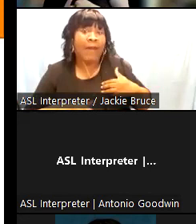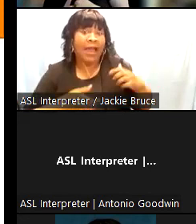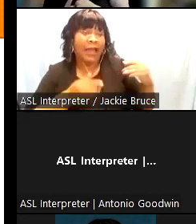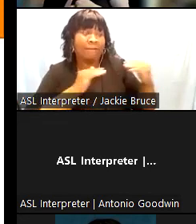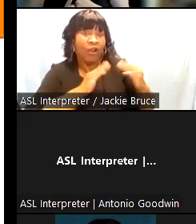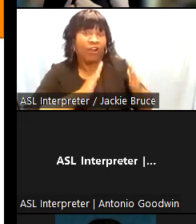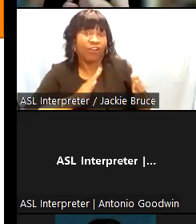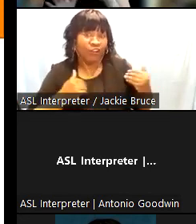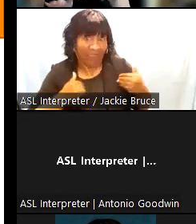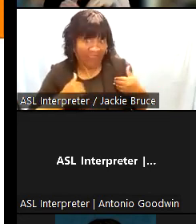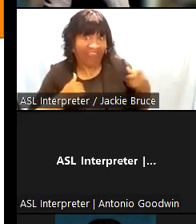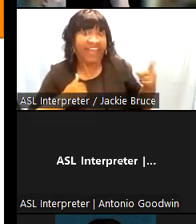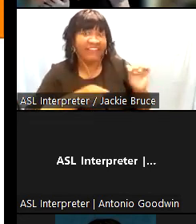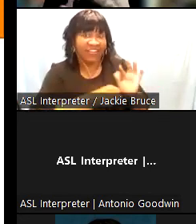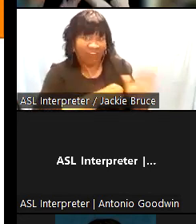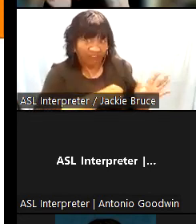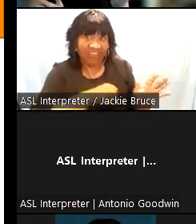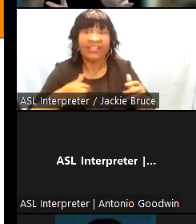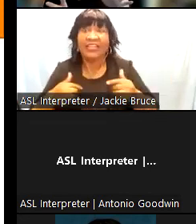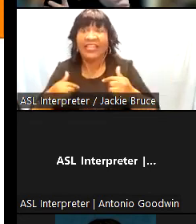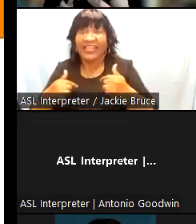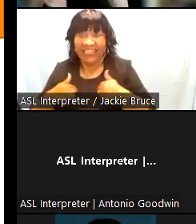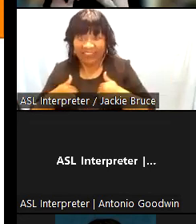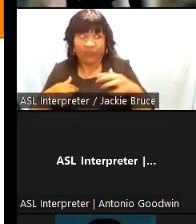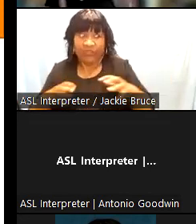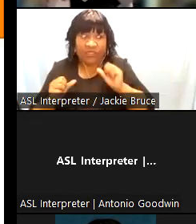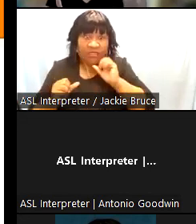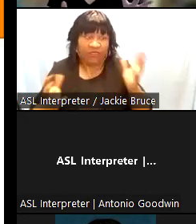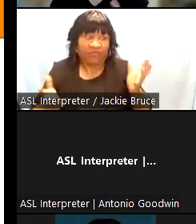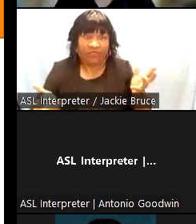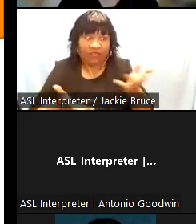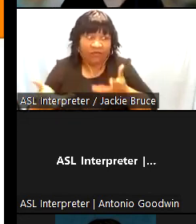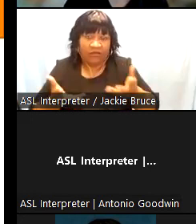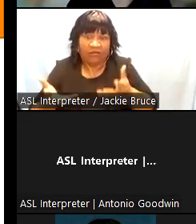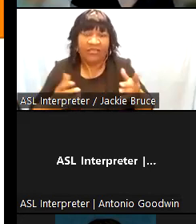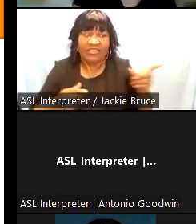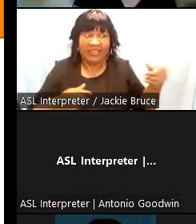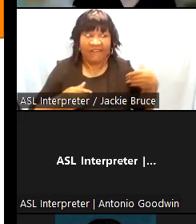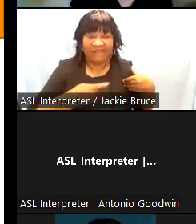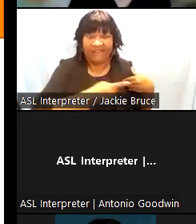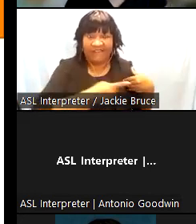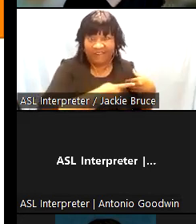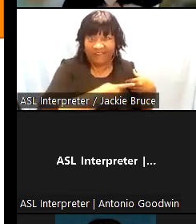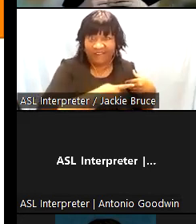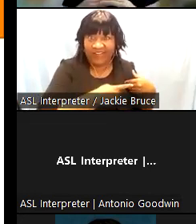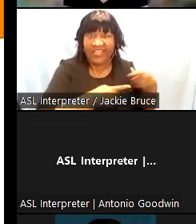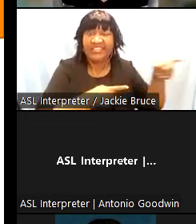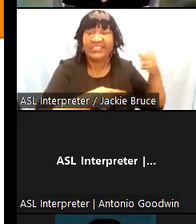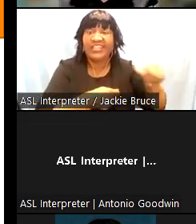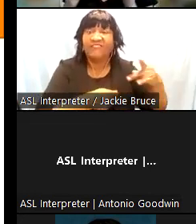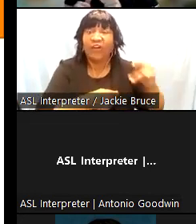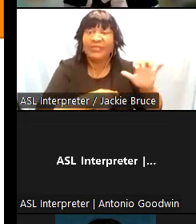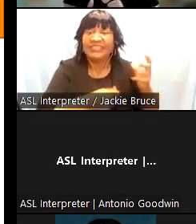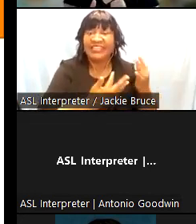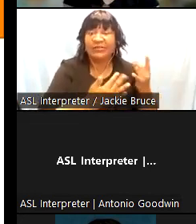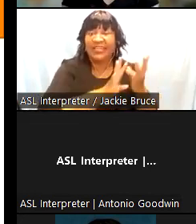I didn't have it. We go nowhere. We do nothing. We literally know they got it at the pharmacy waiting in line because nobody else was